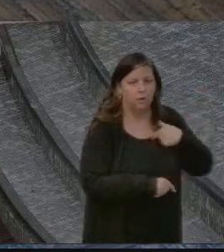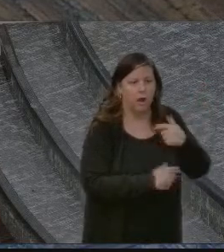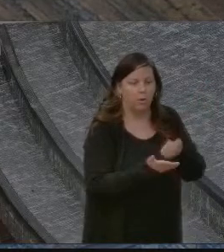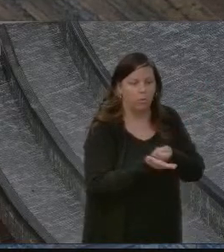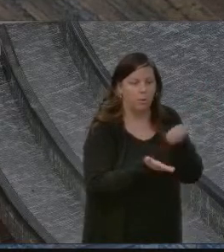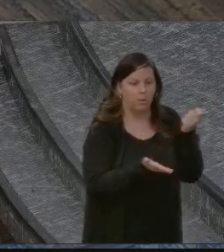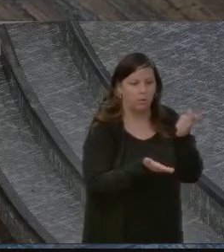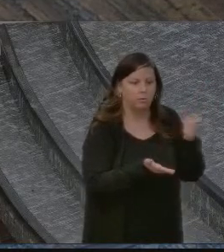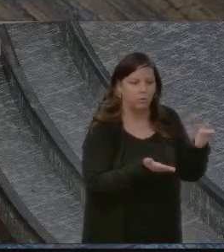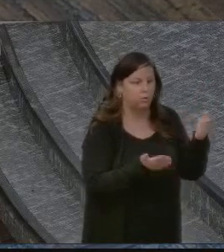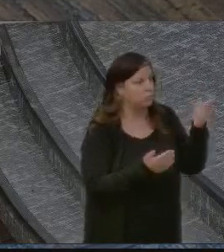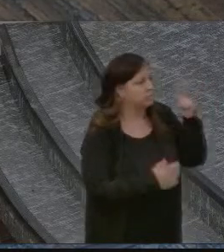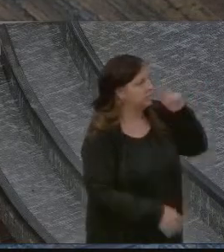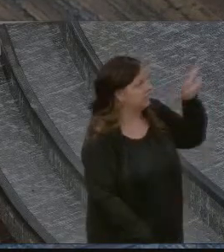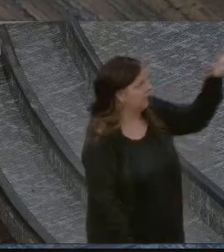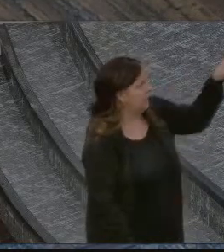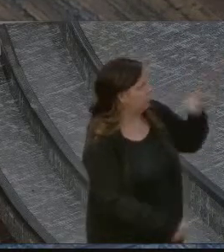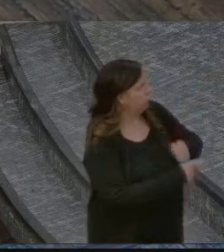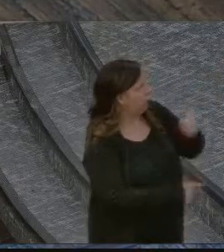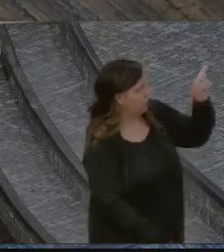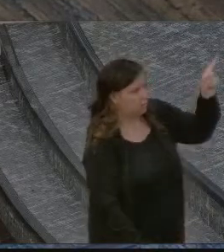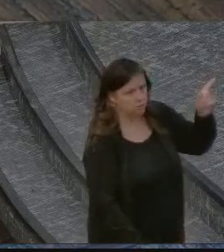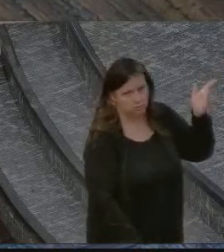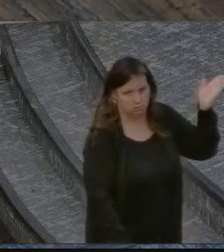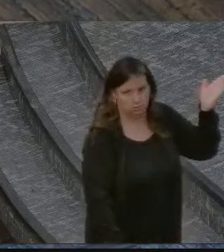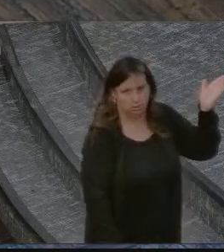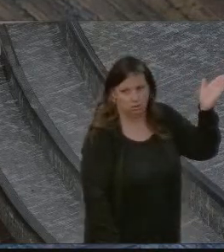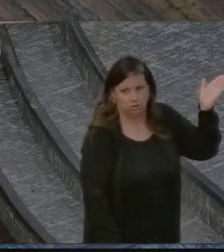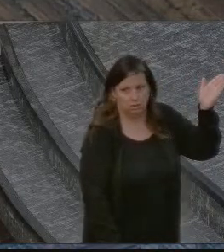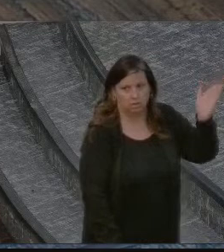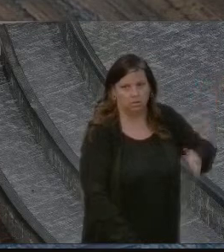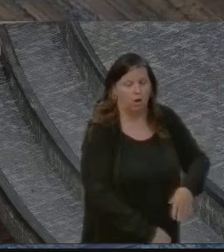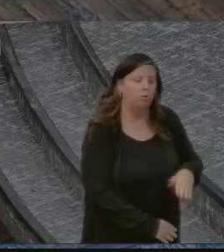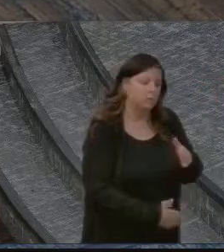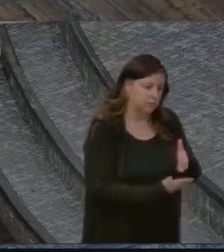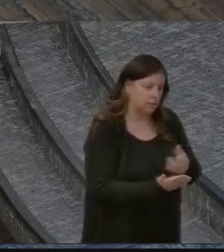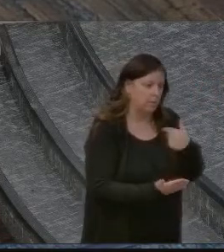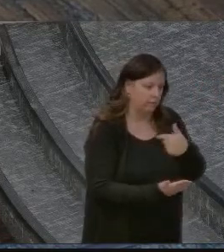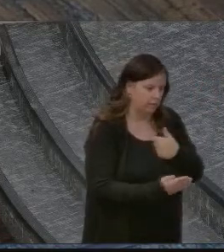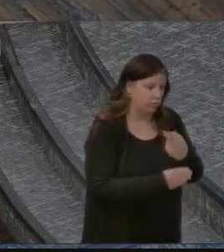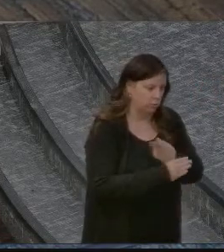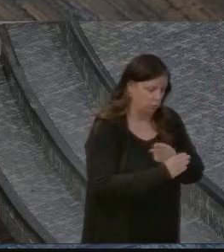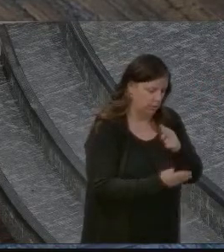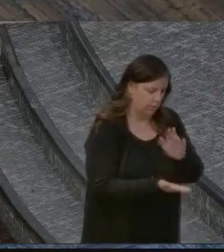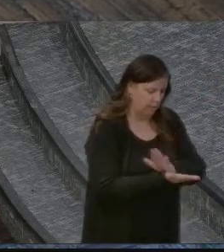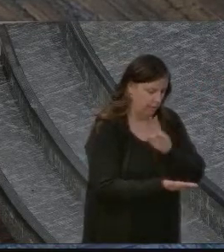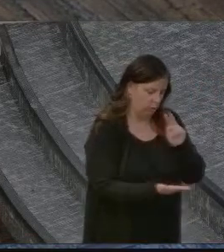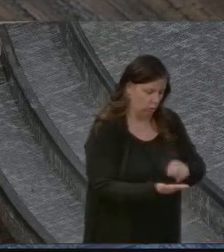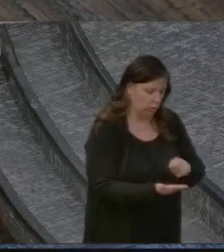Got it. Okay, okay, we're looking, some of us are looking at the paper.